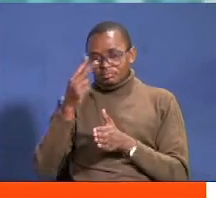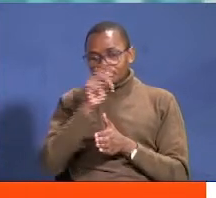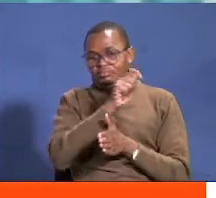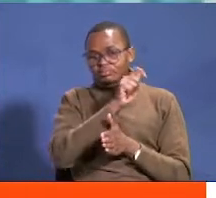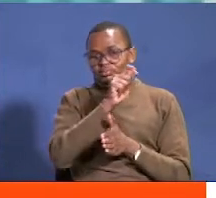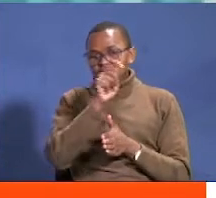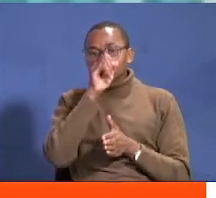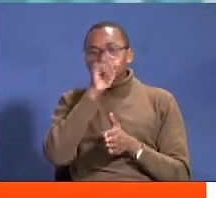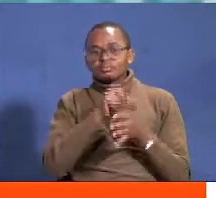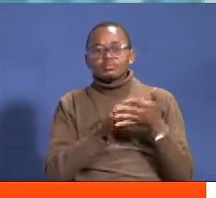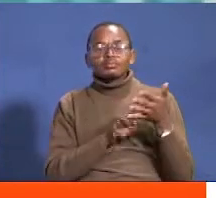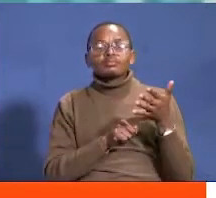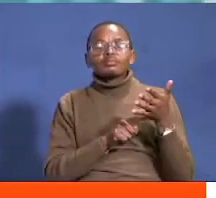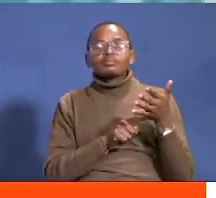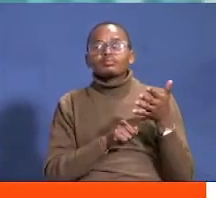immediate one is what is called